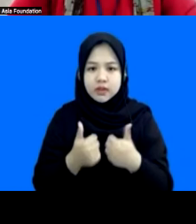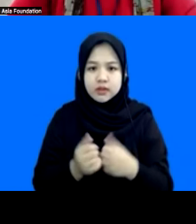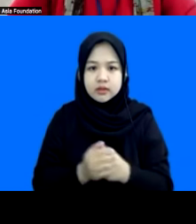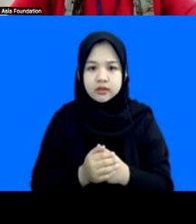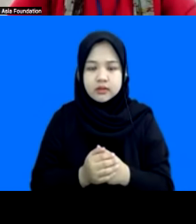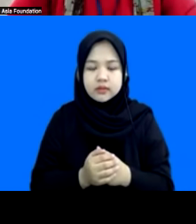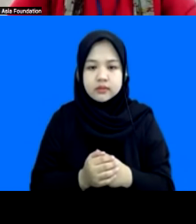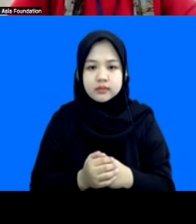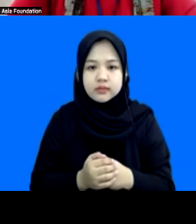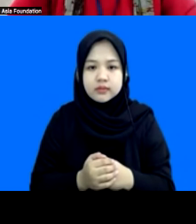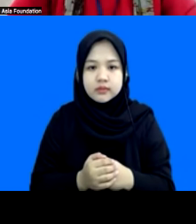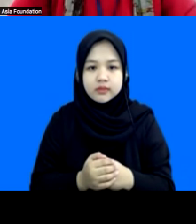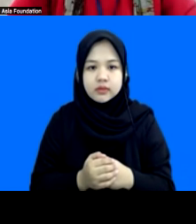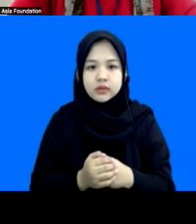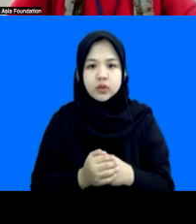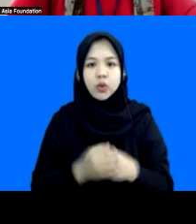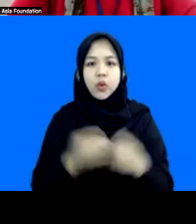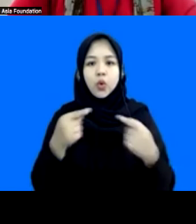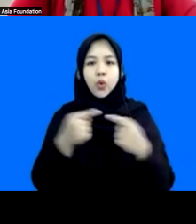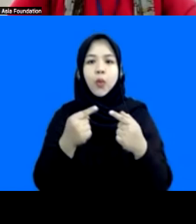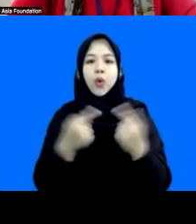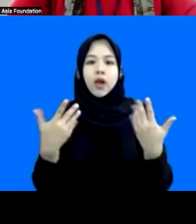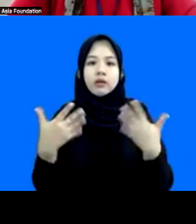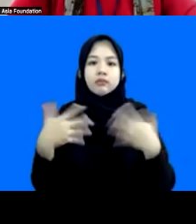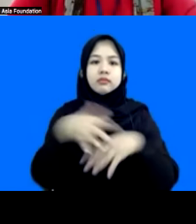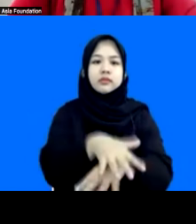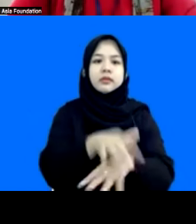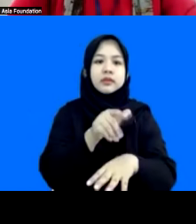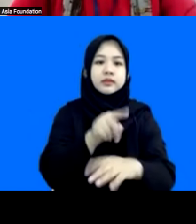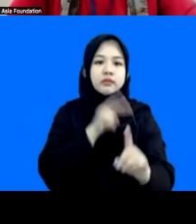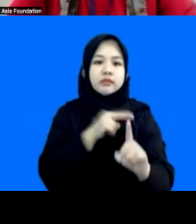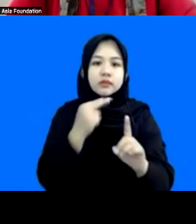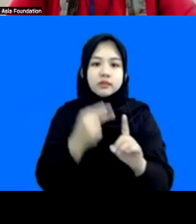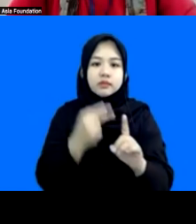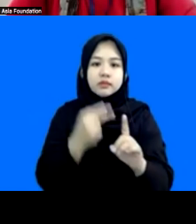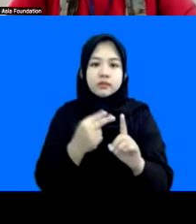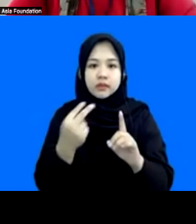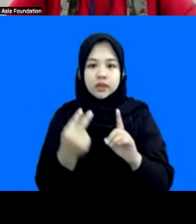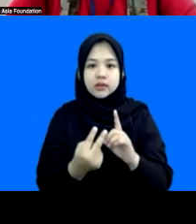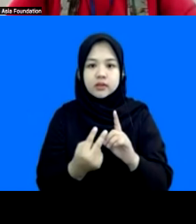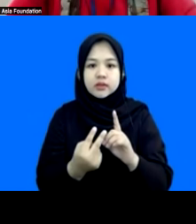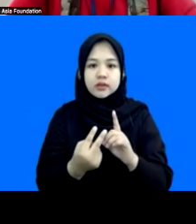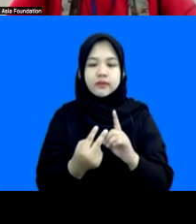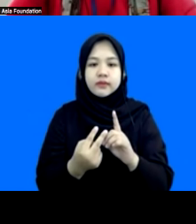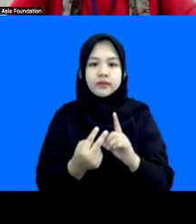beautifully. Lack of the intersectionality perspective among